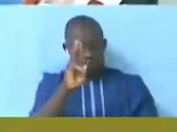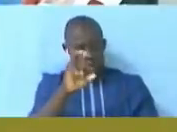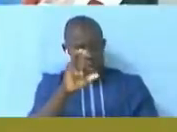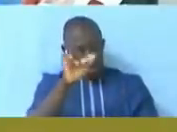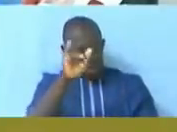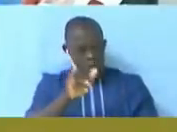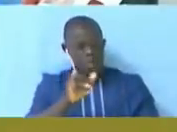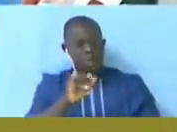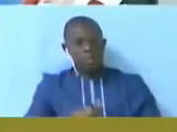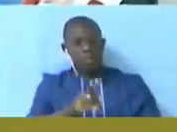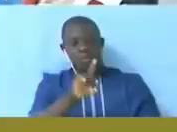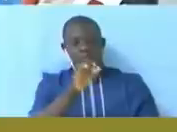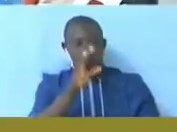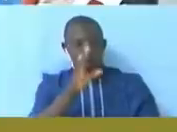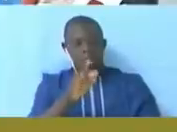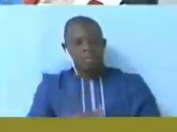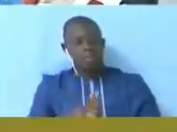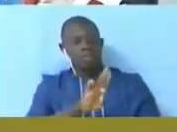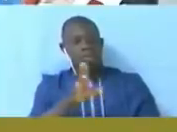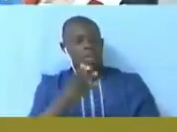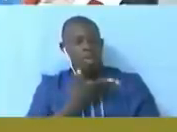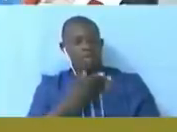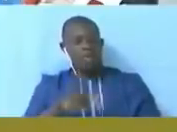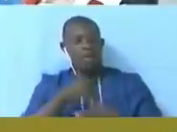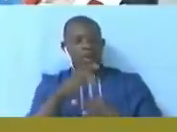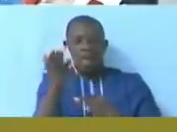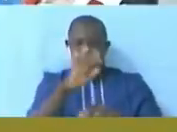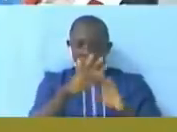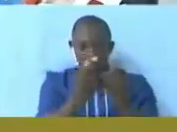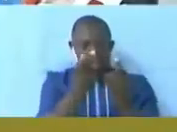case, but if you look at his track record as DPP, if he